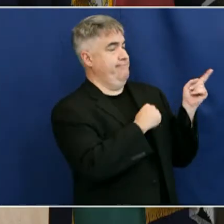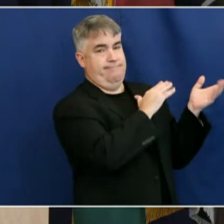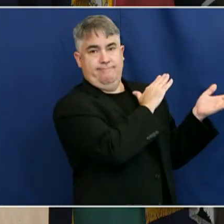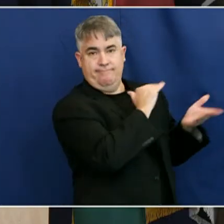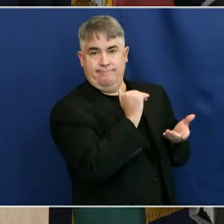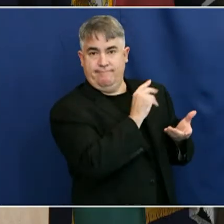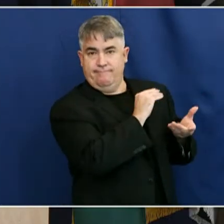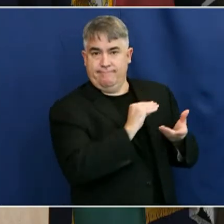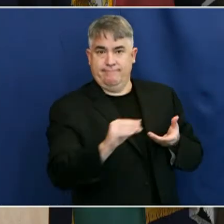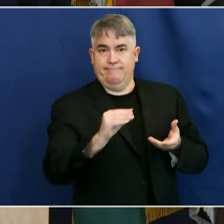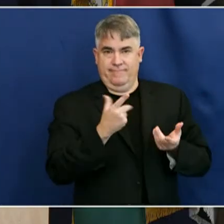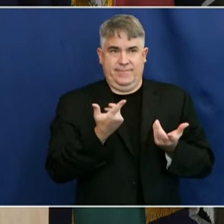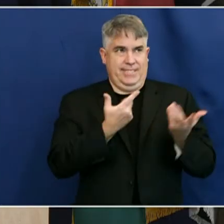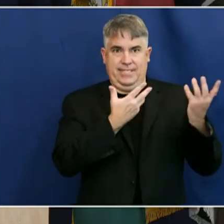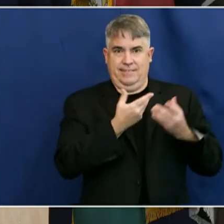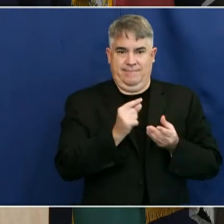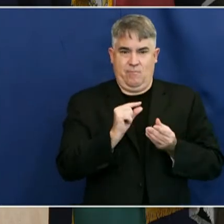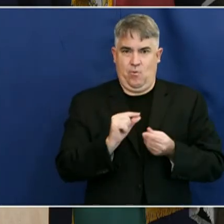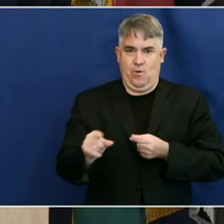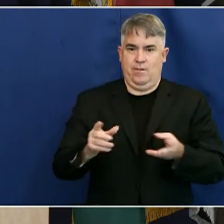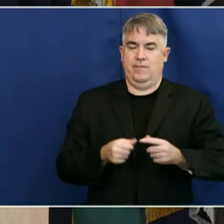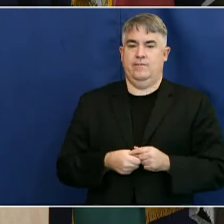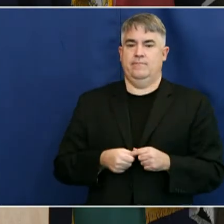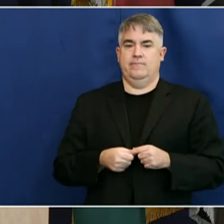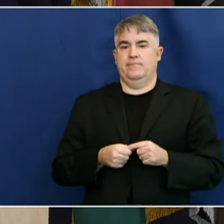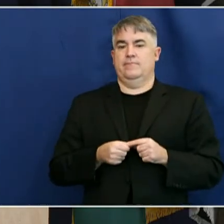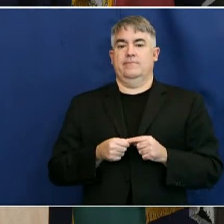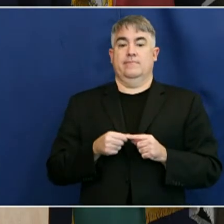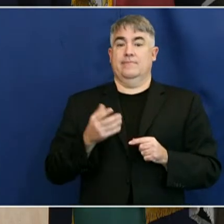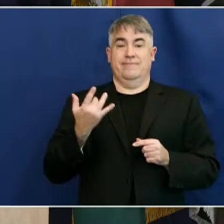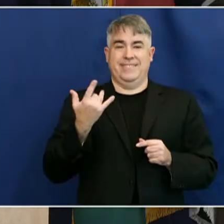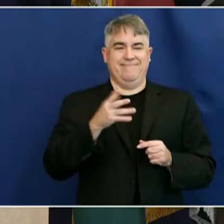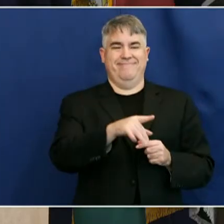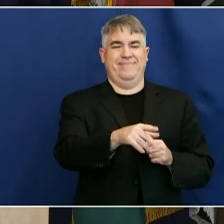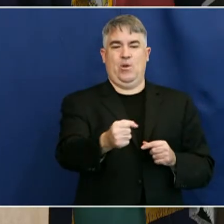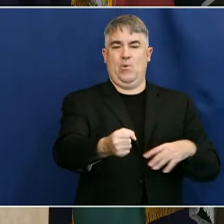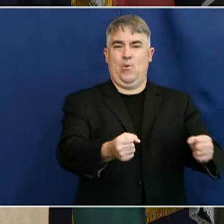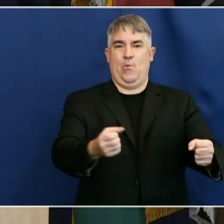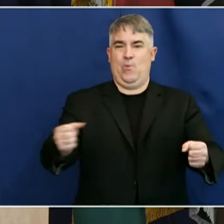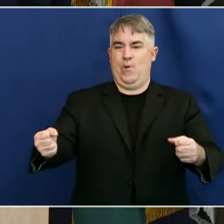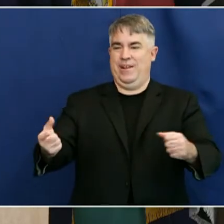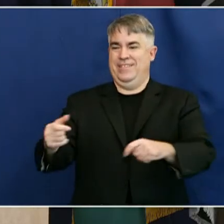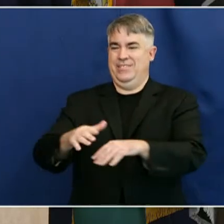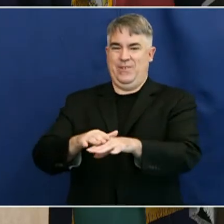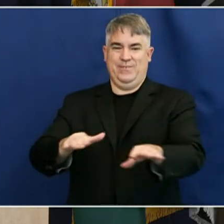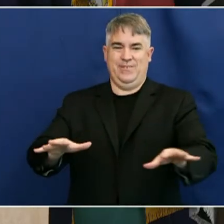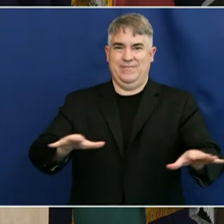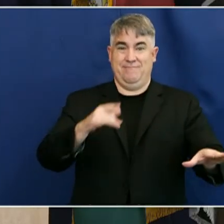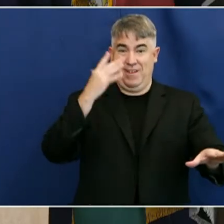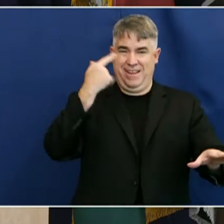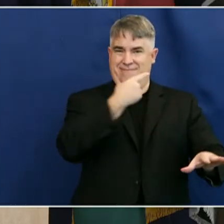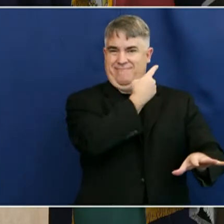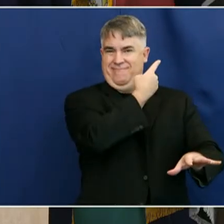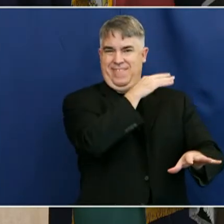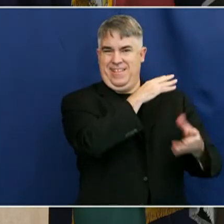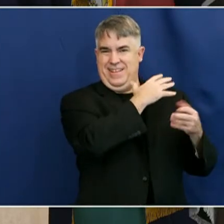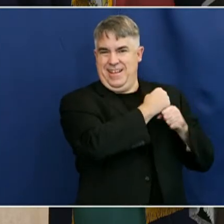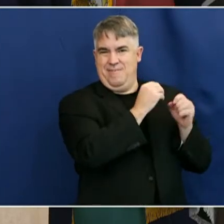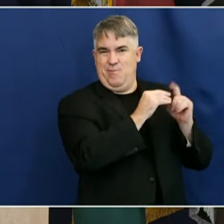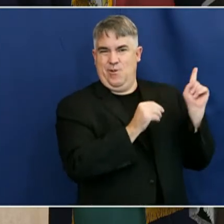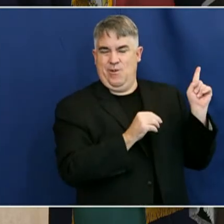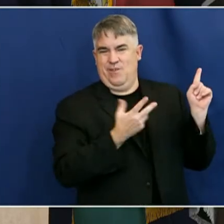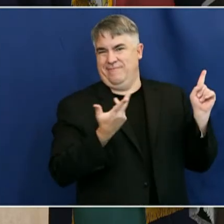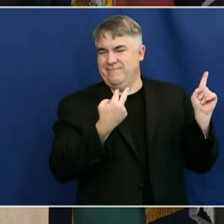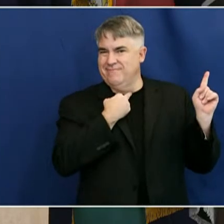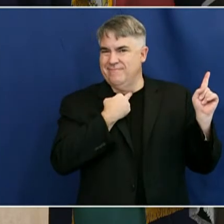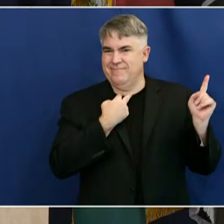site. Some of them have had to pause or slow down. Many of them daily fluctuate in what they do each day based on the supply of vaccines. So it's a